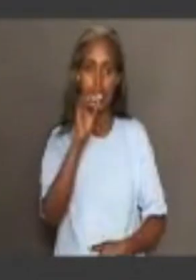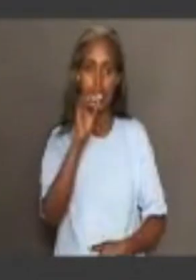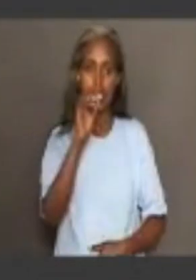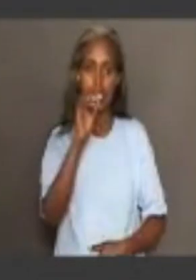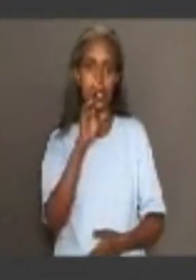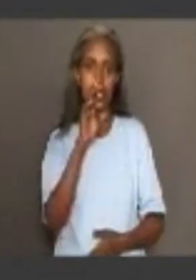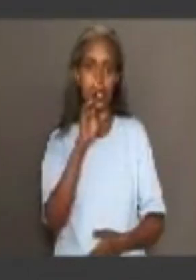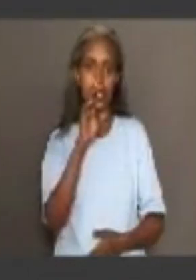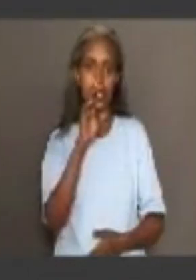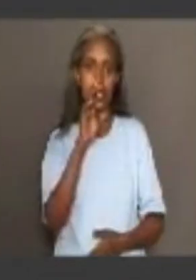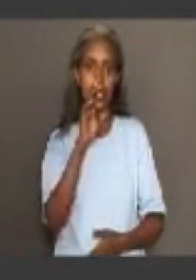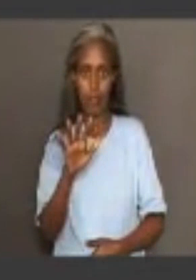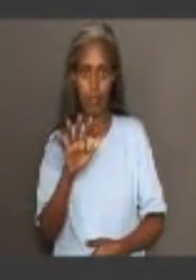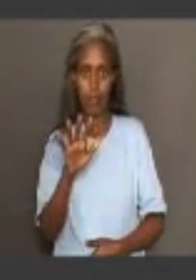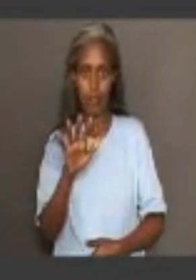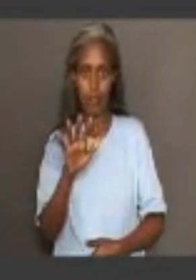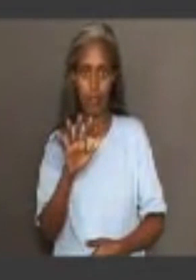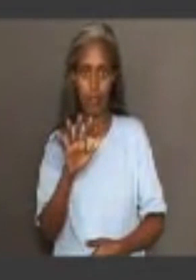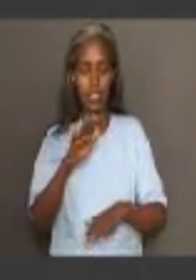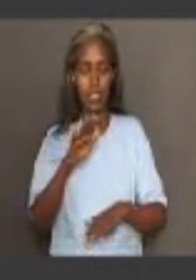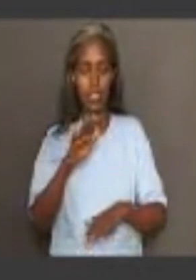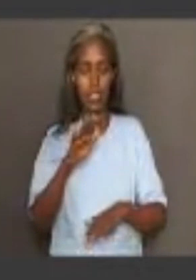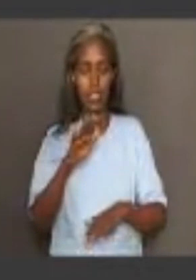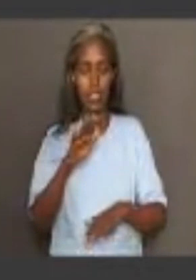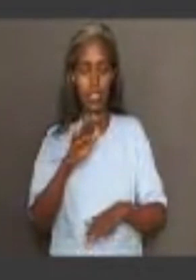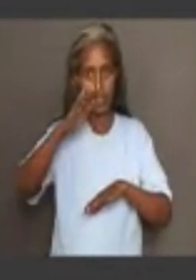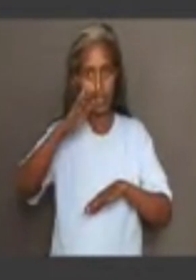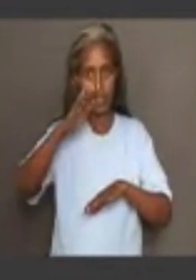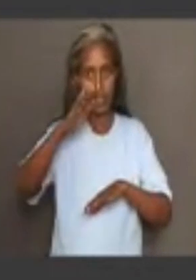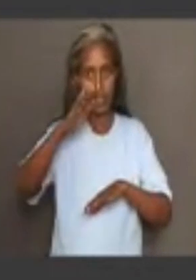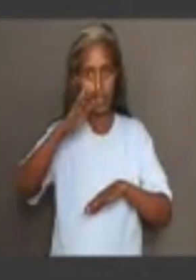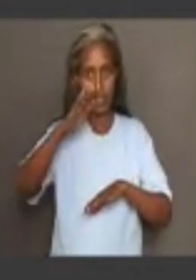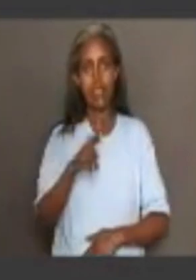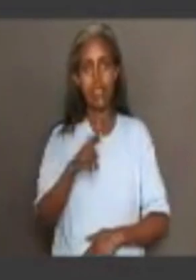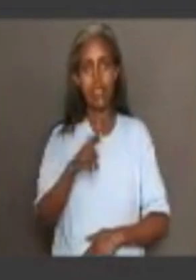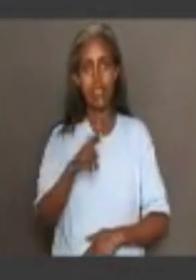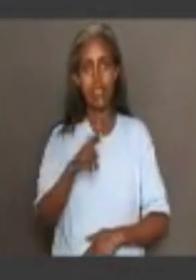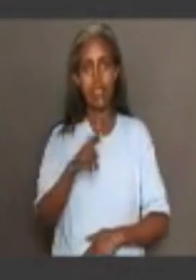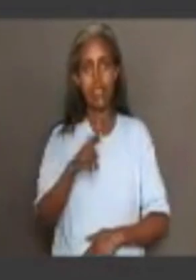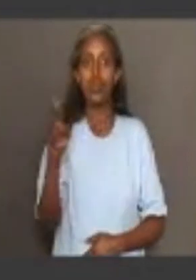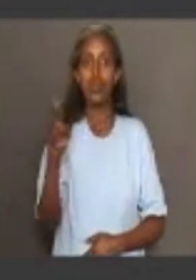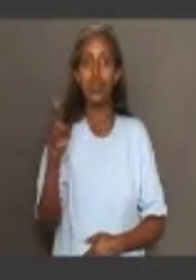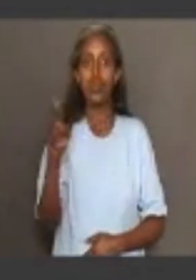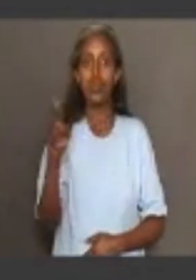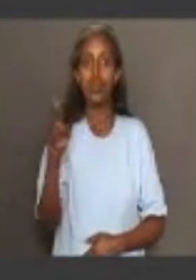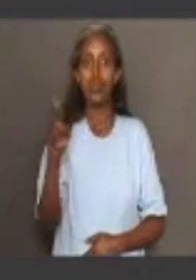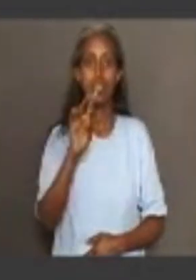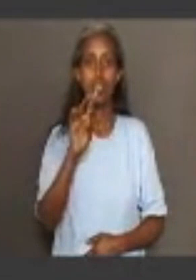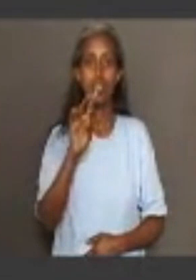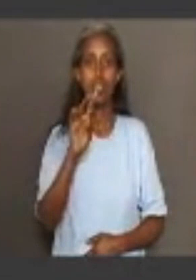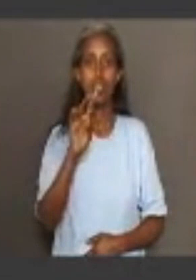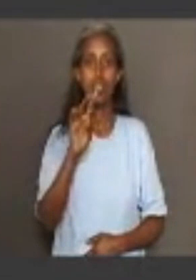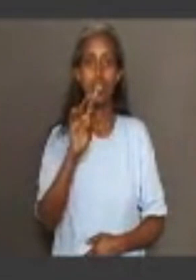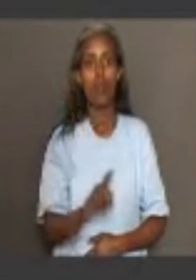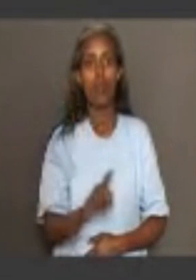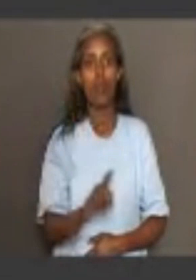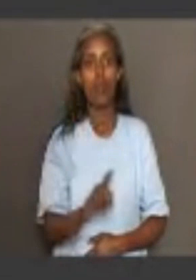0.75 is greater than the square root of 47 over